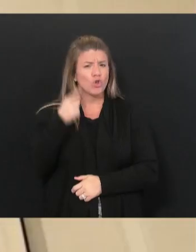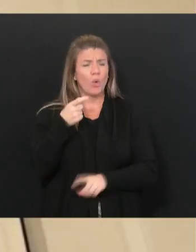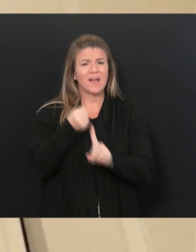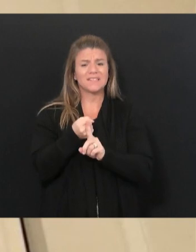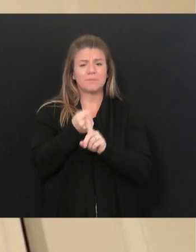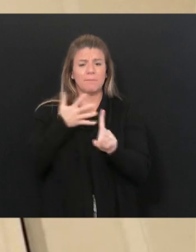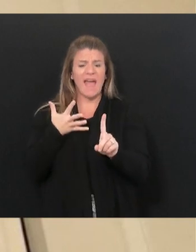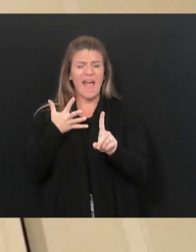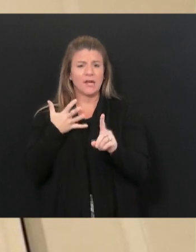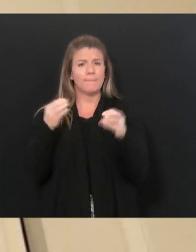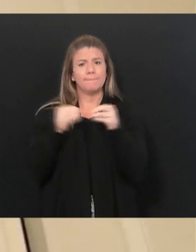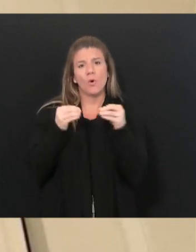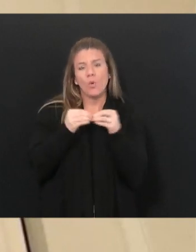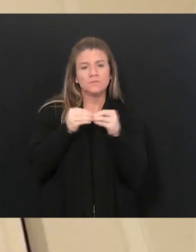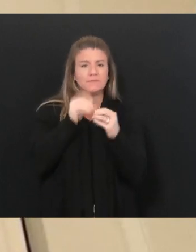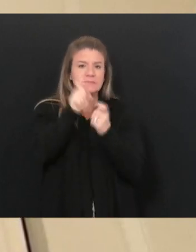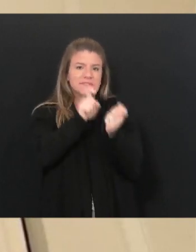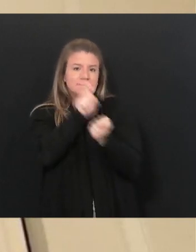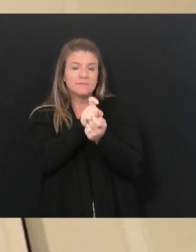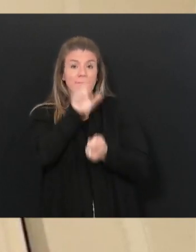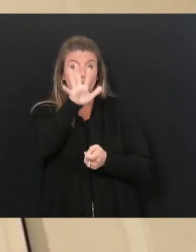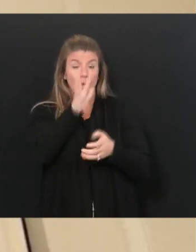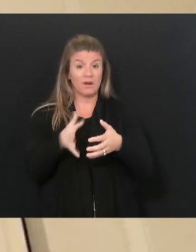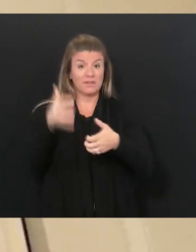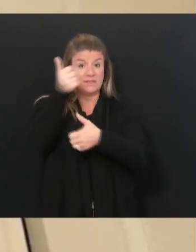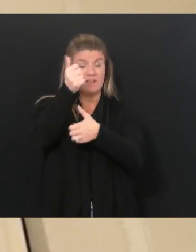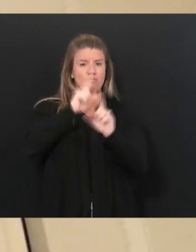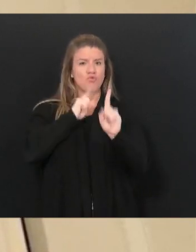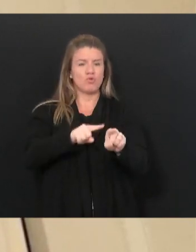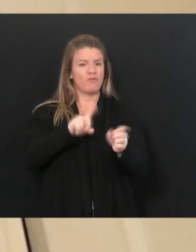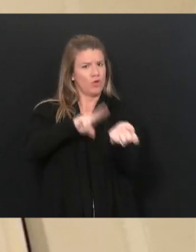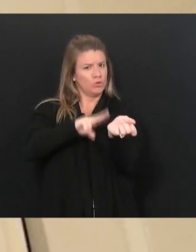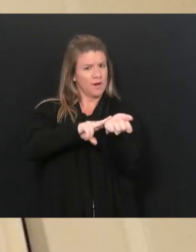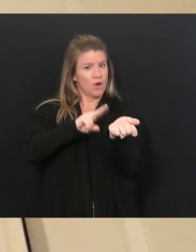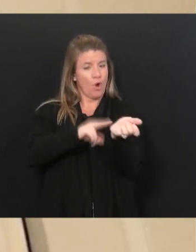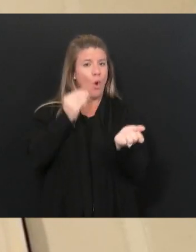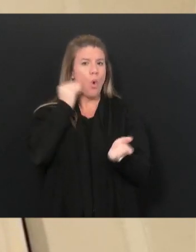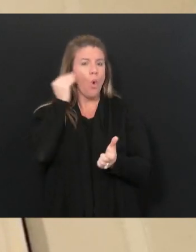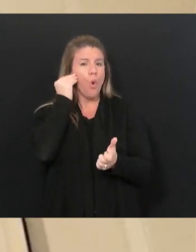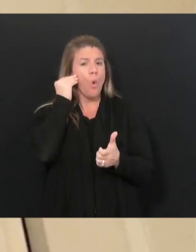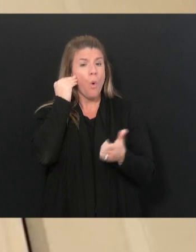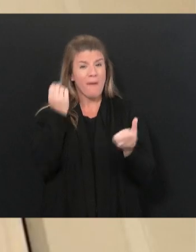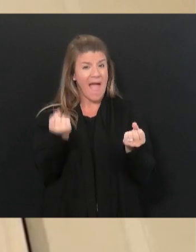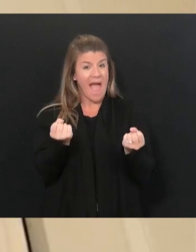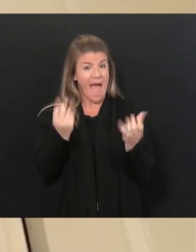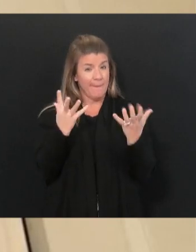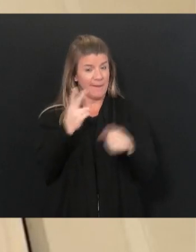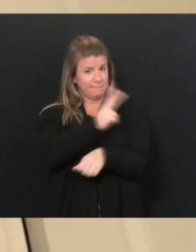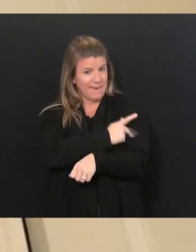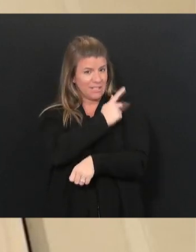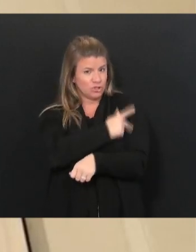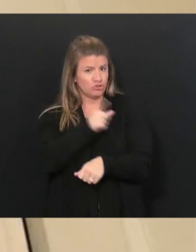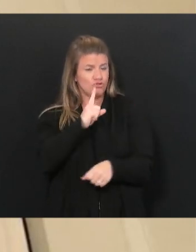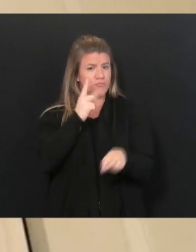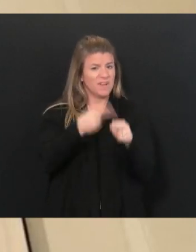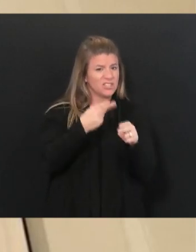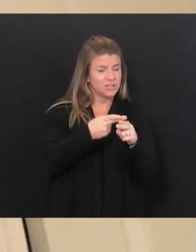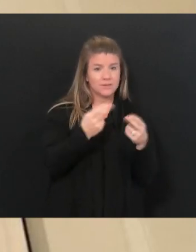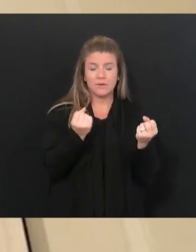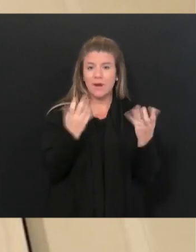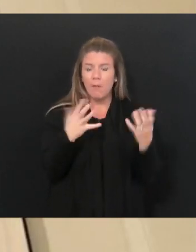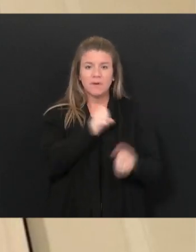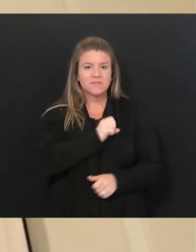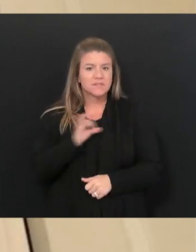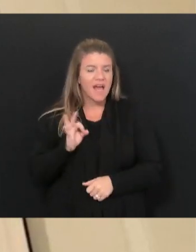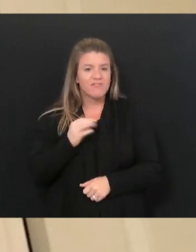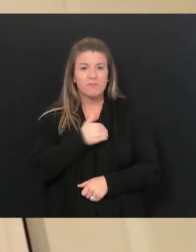bit more specific about your executive order regarding the nursing homes? Exactly how many patients are we talking about? How many staff members?